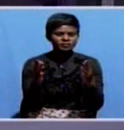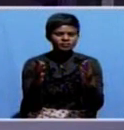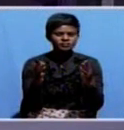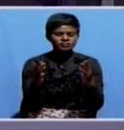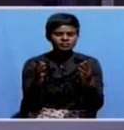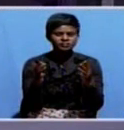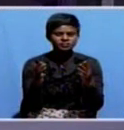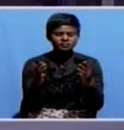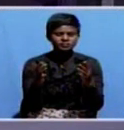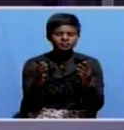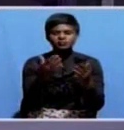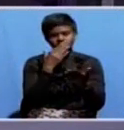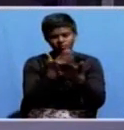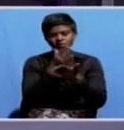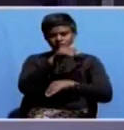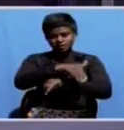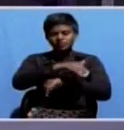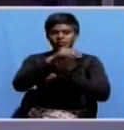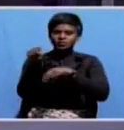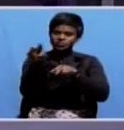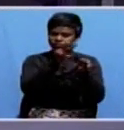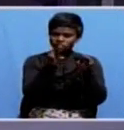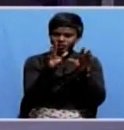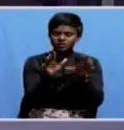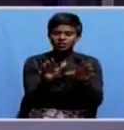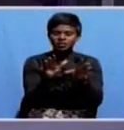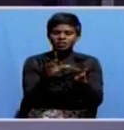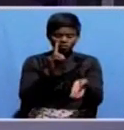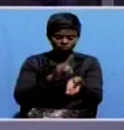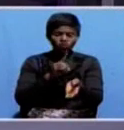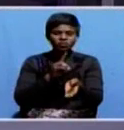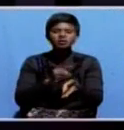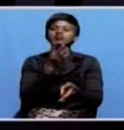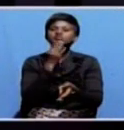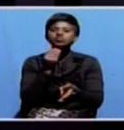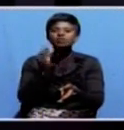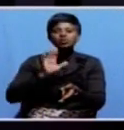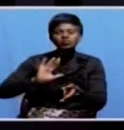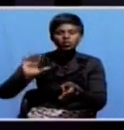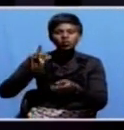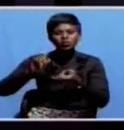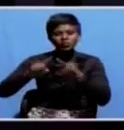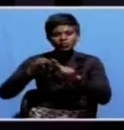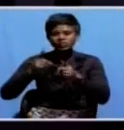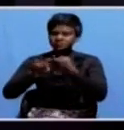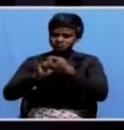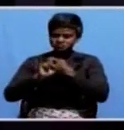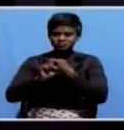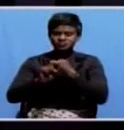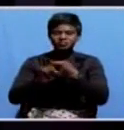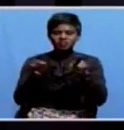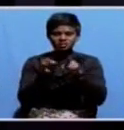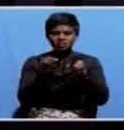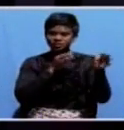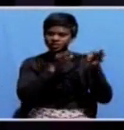and good evening, viewers. I have introduced you as Dr. Chiluba's childhood friend, yes, close friend. Yes. I want you to explain